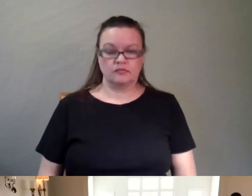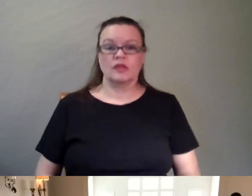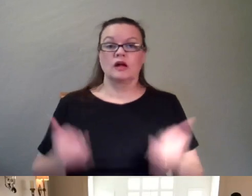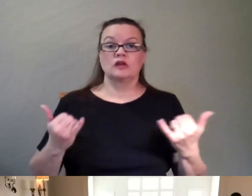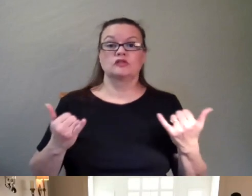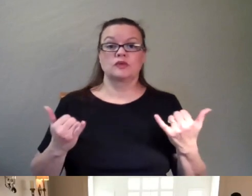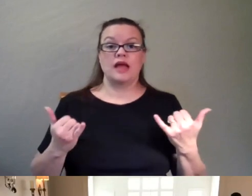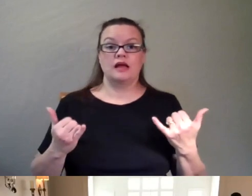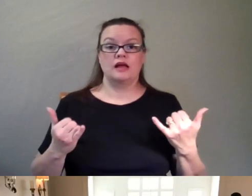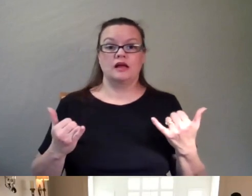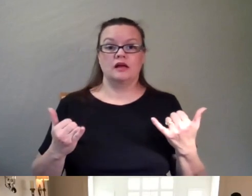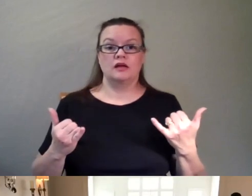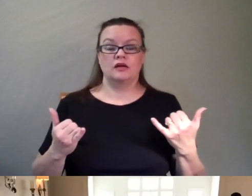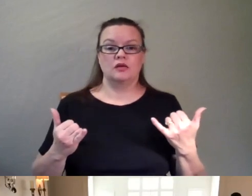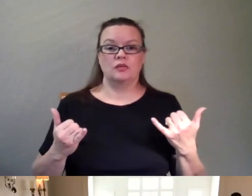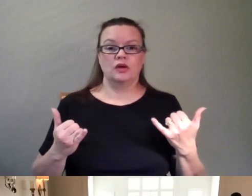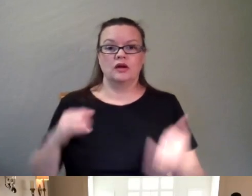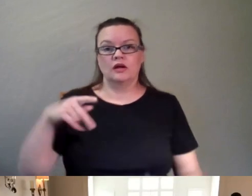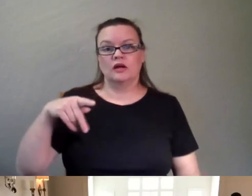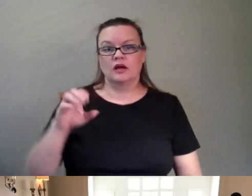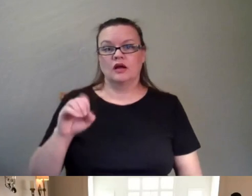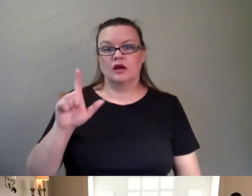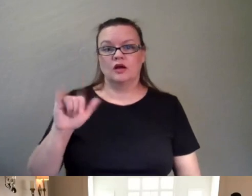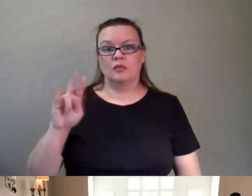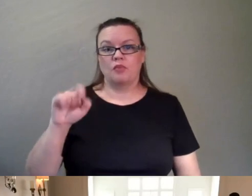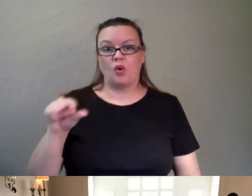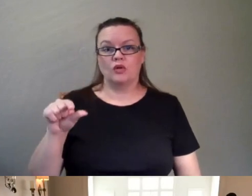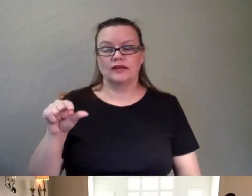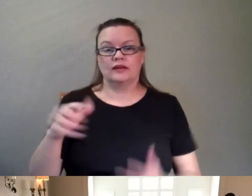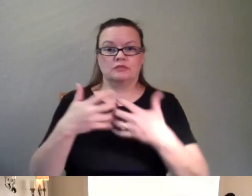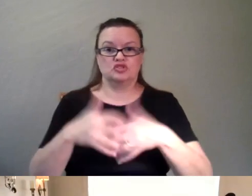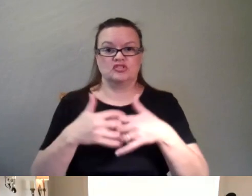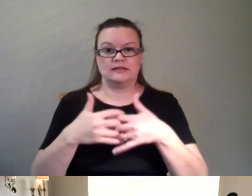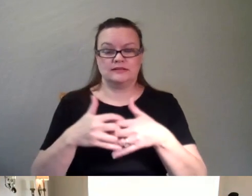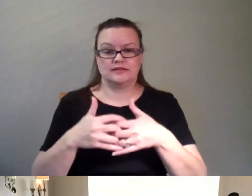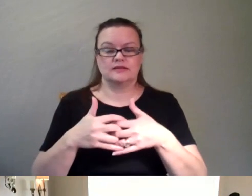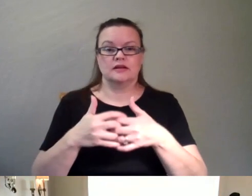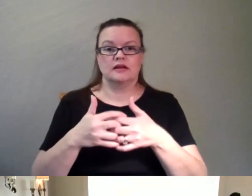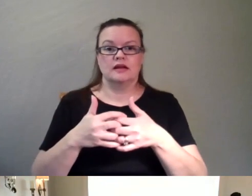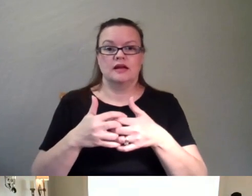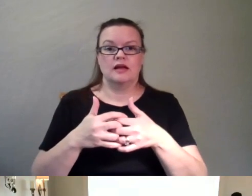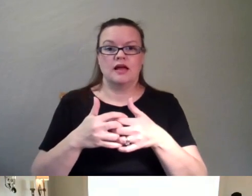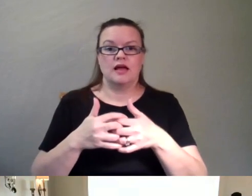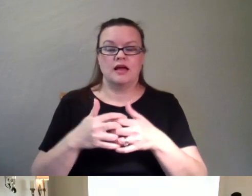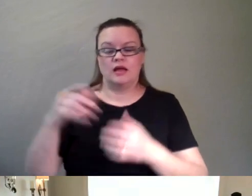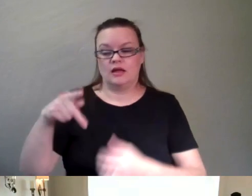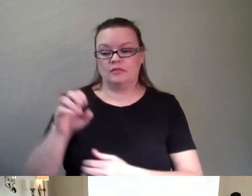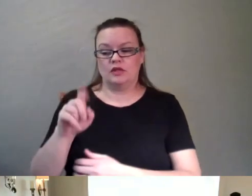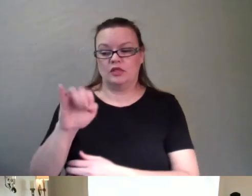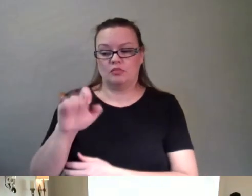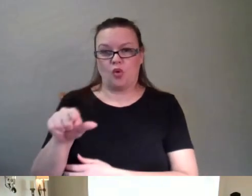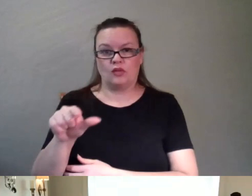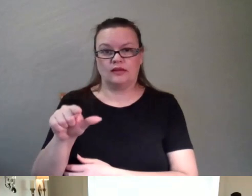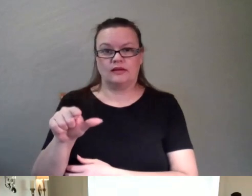there. You know, Chelsea Porter brings up some of the mechanical issues revolving around the polling industry. Laura